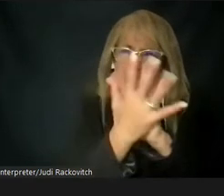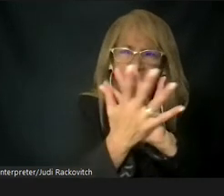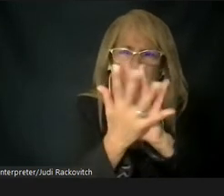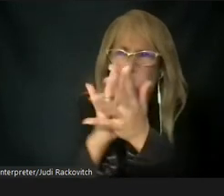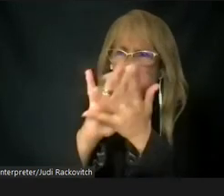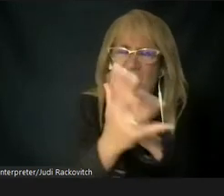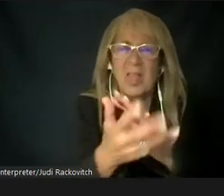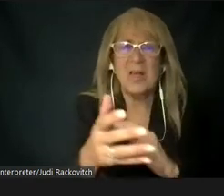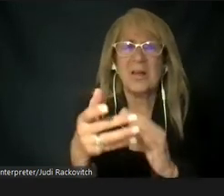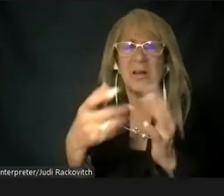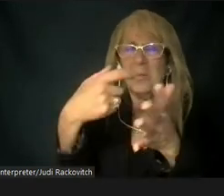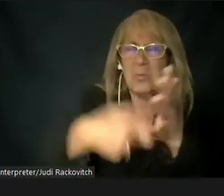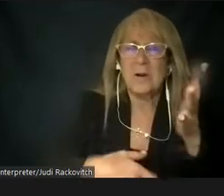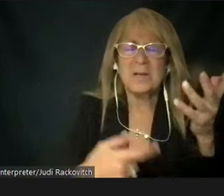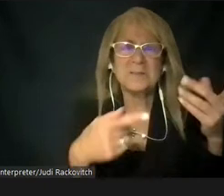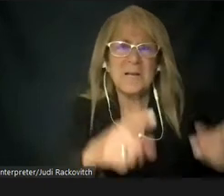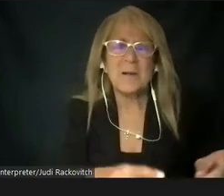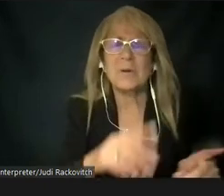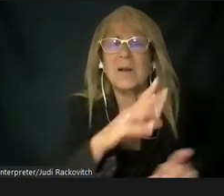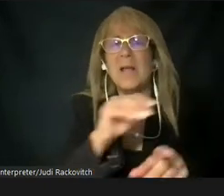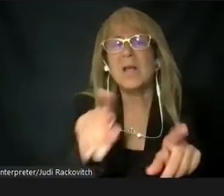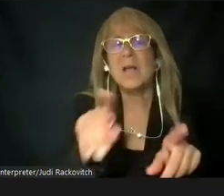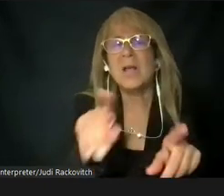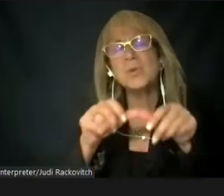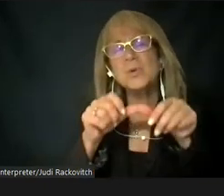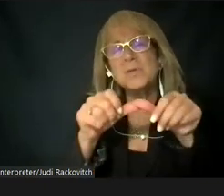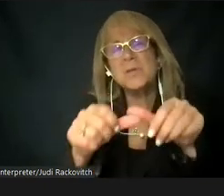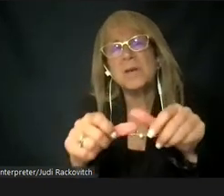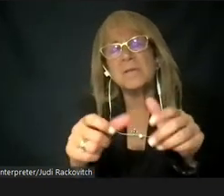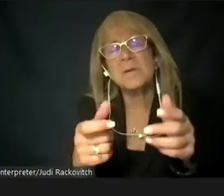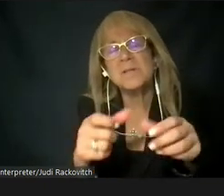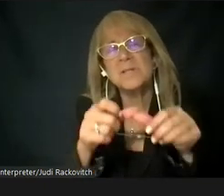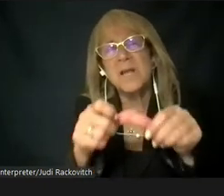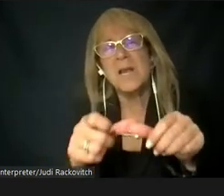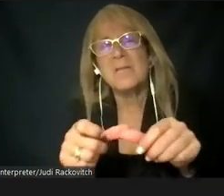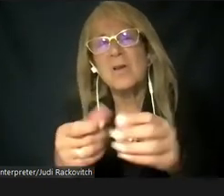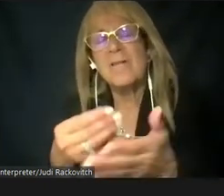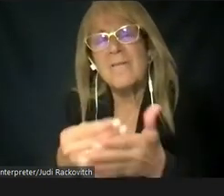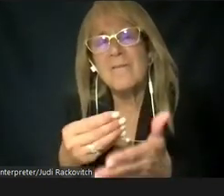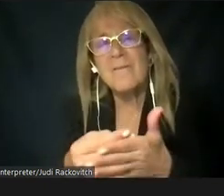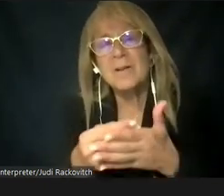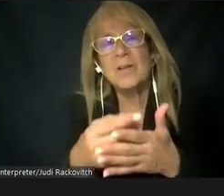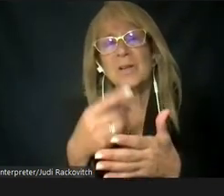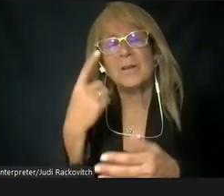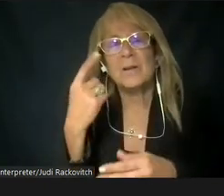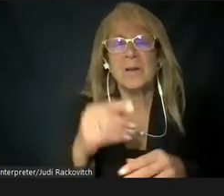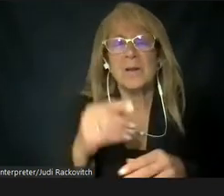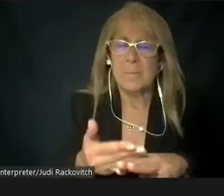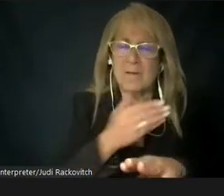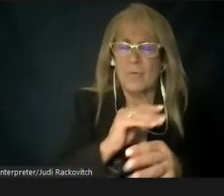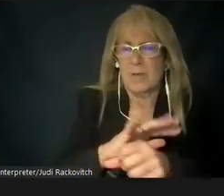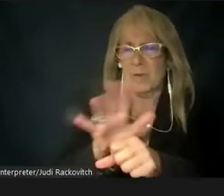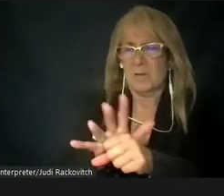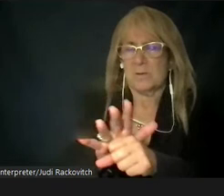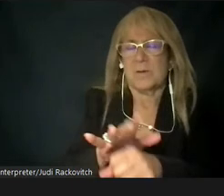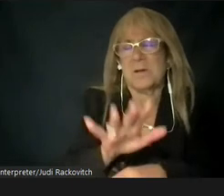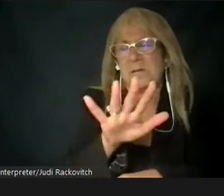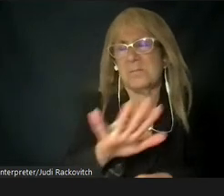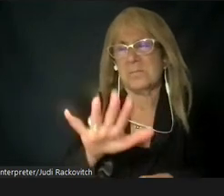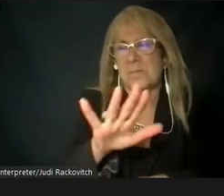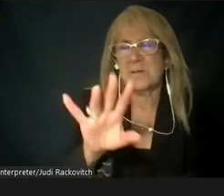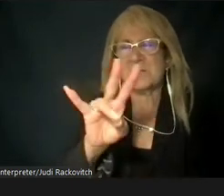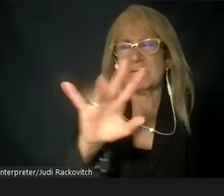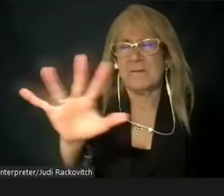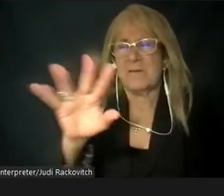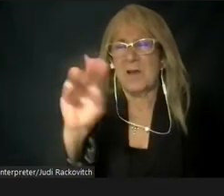There is also a need for sustainable funding source for transit. Prior to the pandemic, nearly 75% of trips into the Manhattan Central